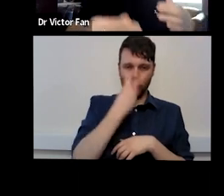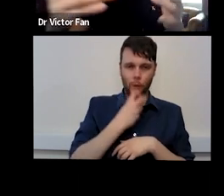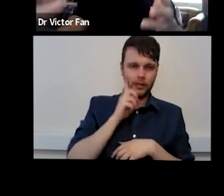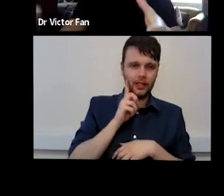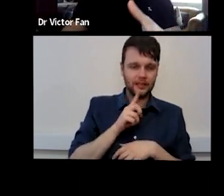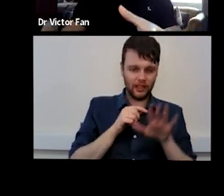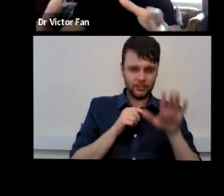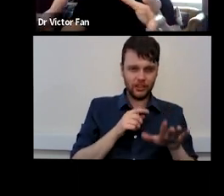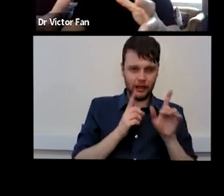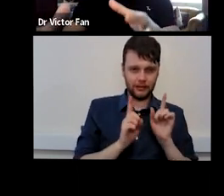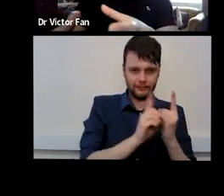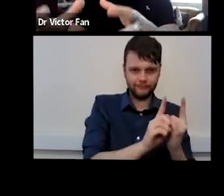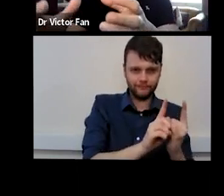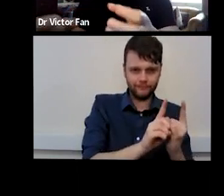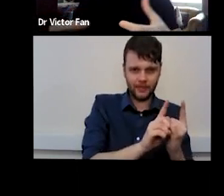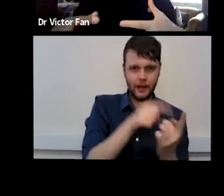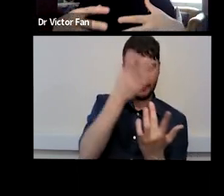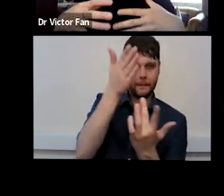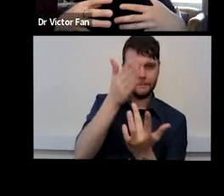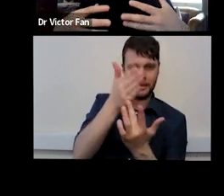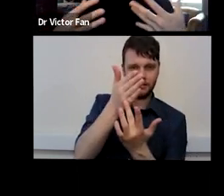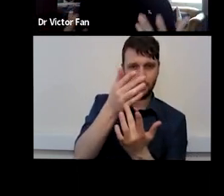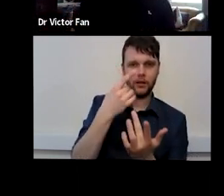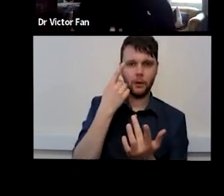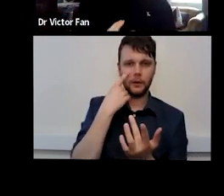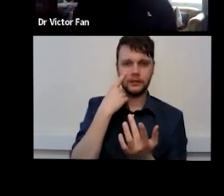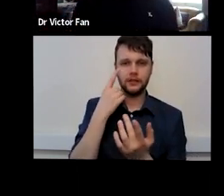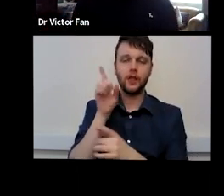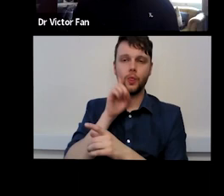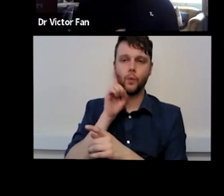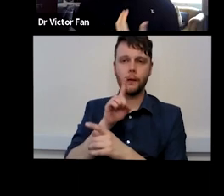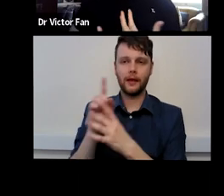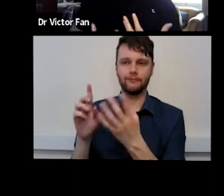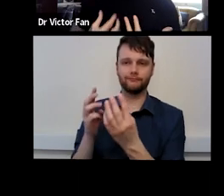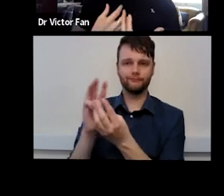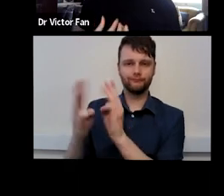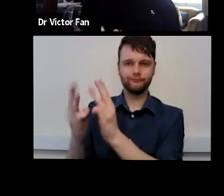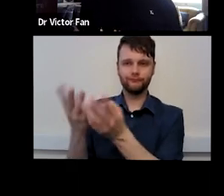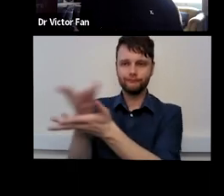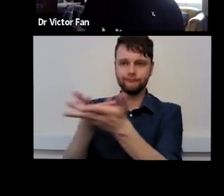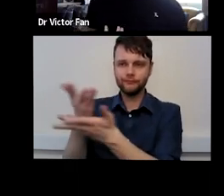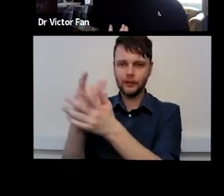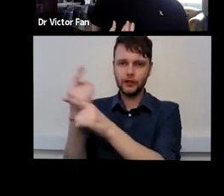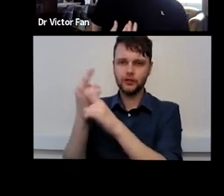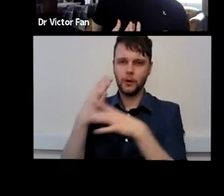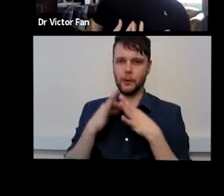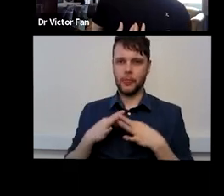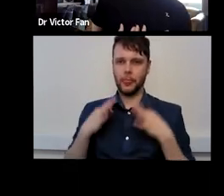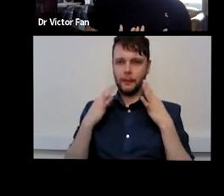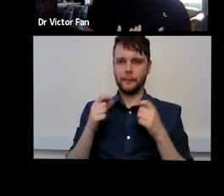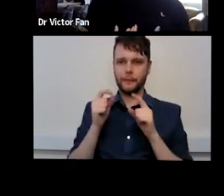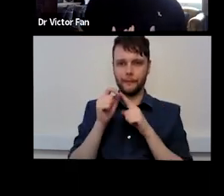left. In the middle ground, we actually see a number of women who are discussing the string of pearls on